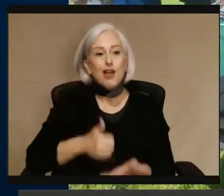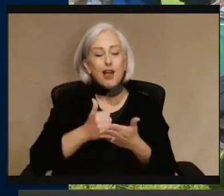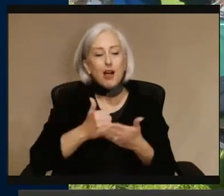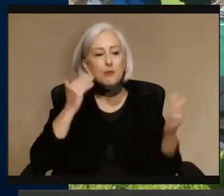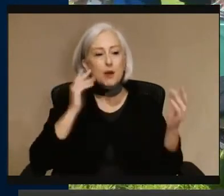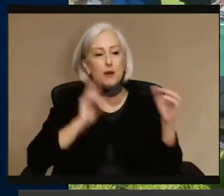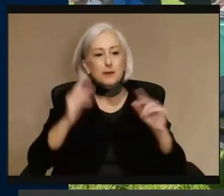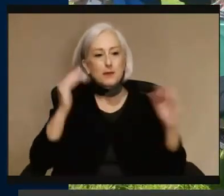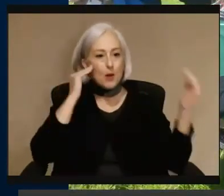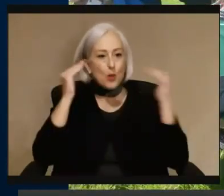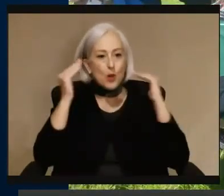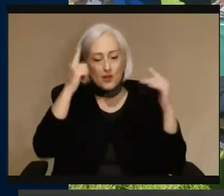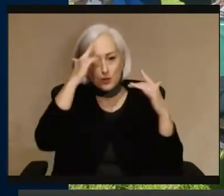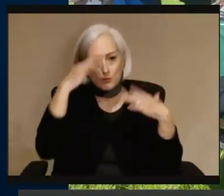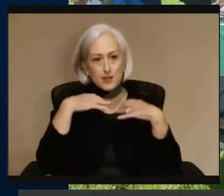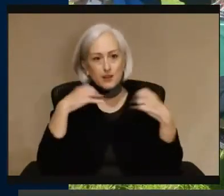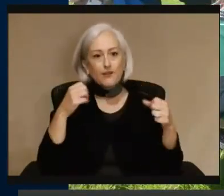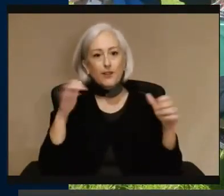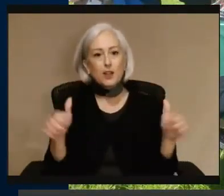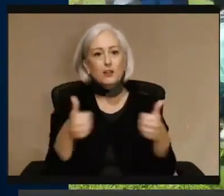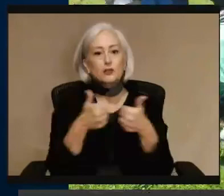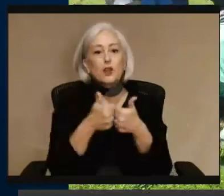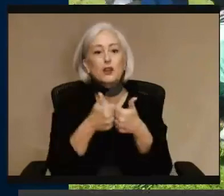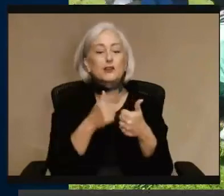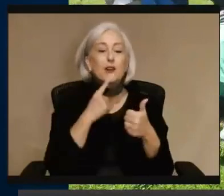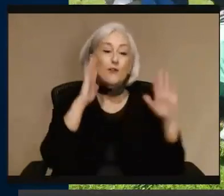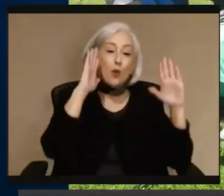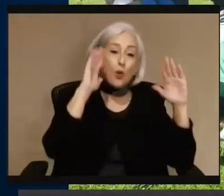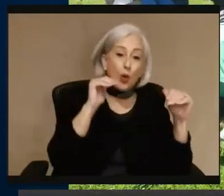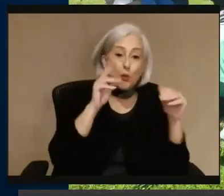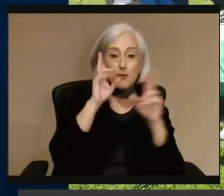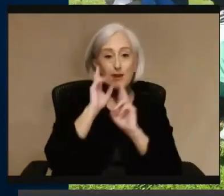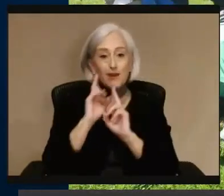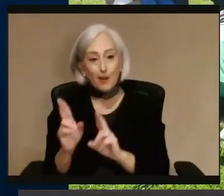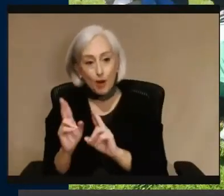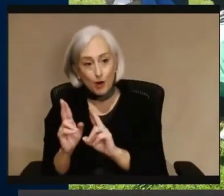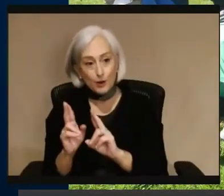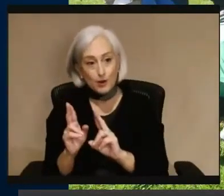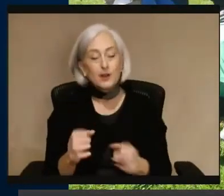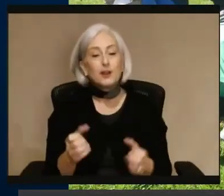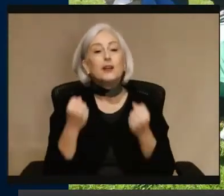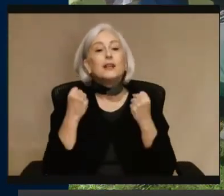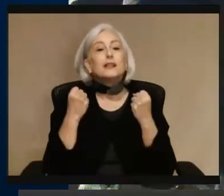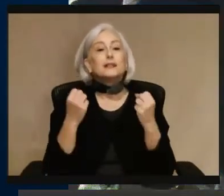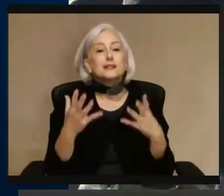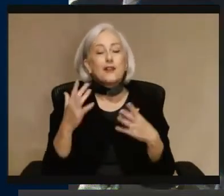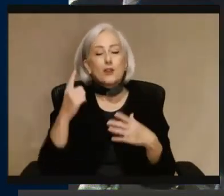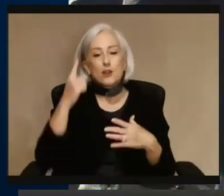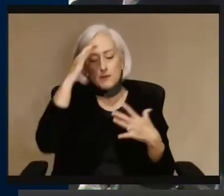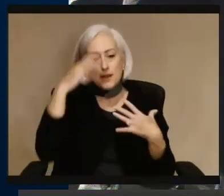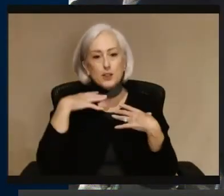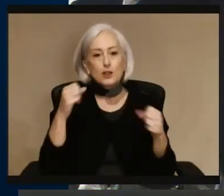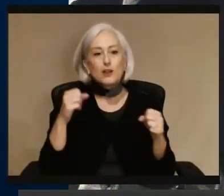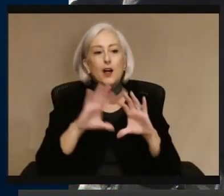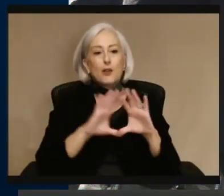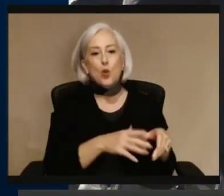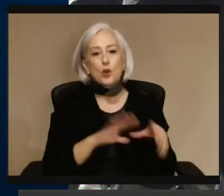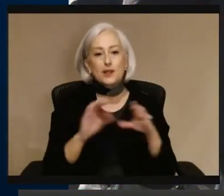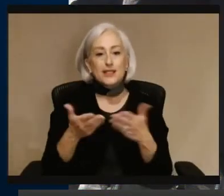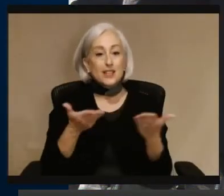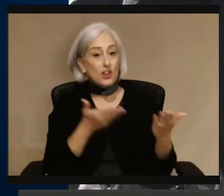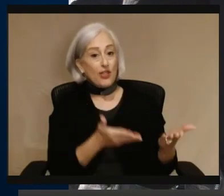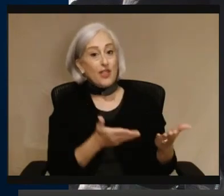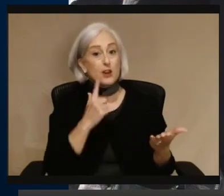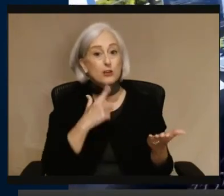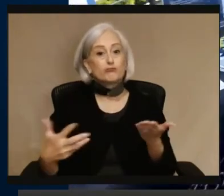atmosphere of hope and honor. Several mental health organizations were also there so people could get as much information as possible. It's not just talking about